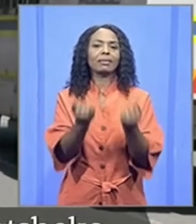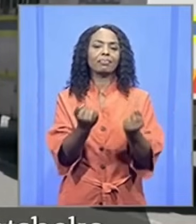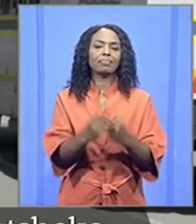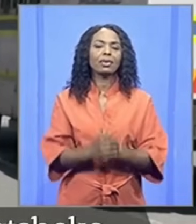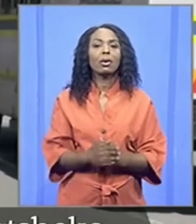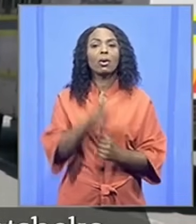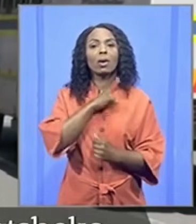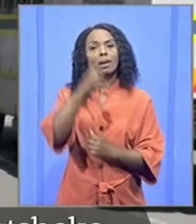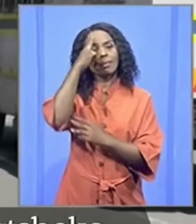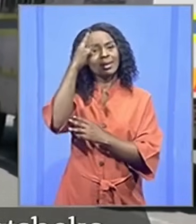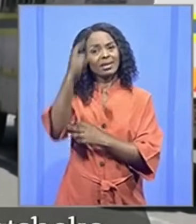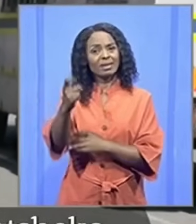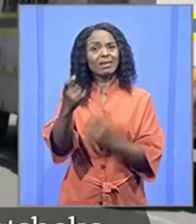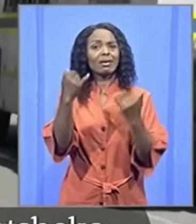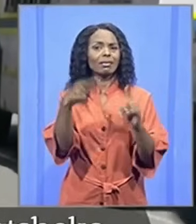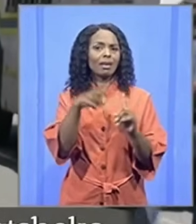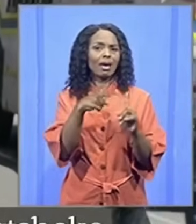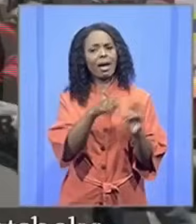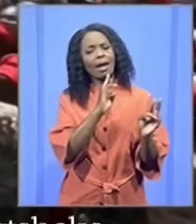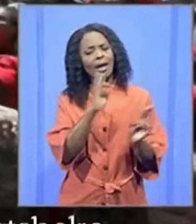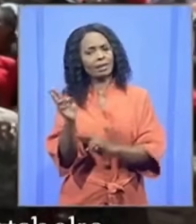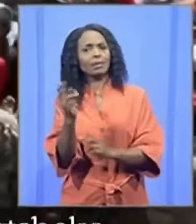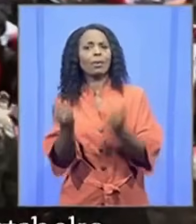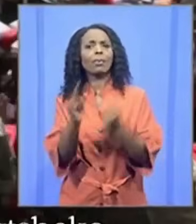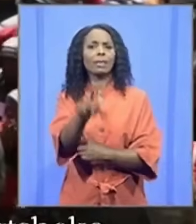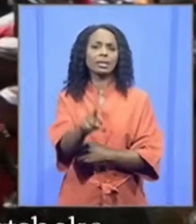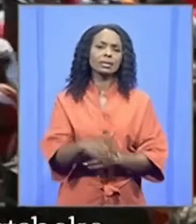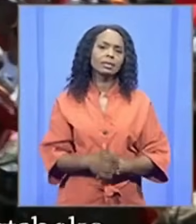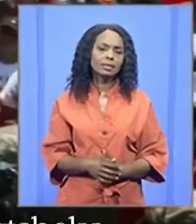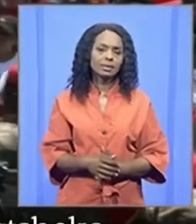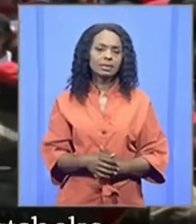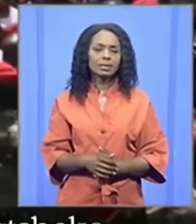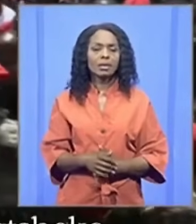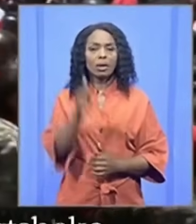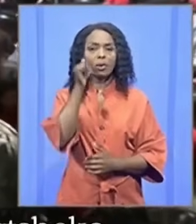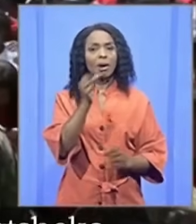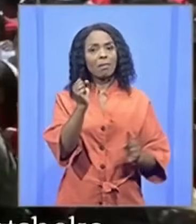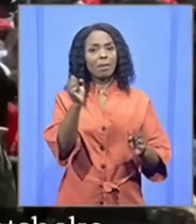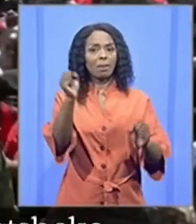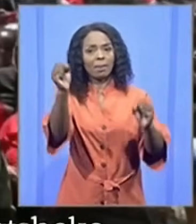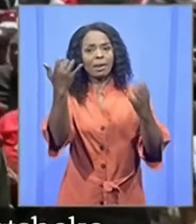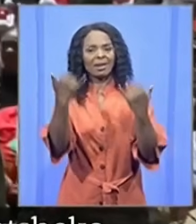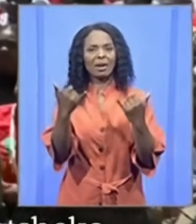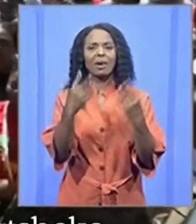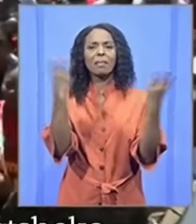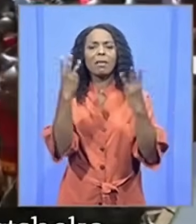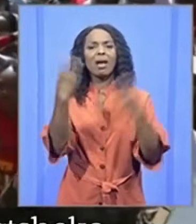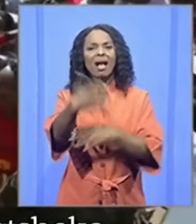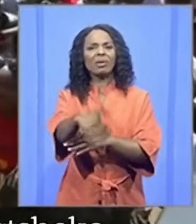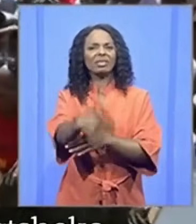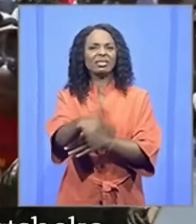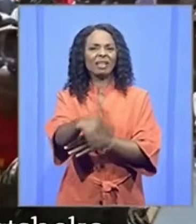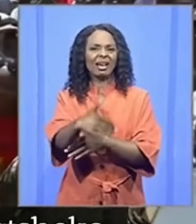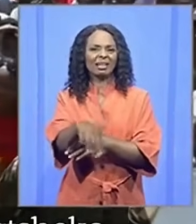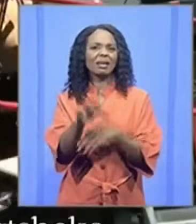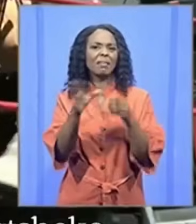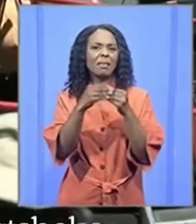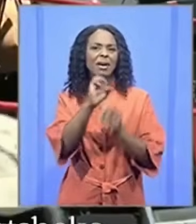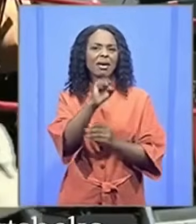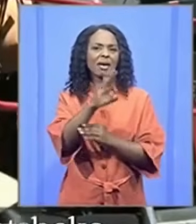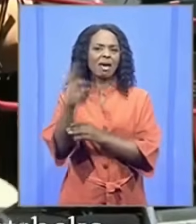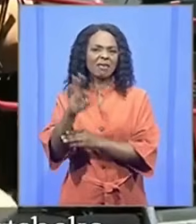we believe that he has a case to answer. Fa ane a bua le matshwititshwiti a balatedi ba EFF kwa ntle ga kgotlatshekelo, Malema